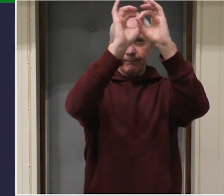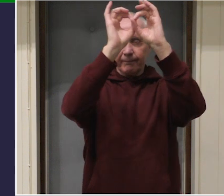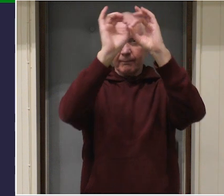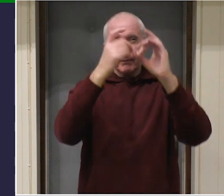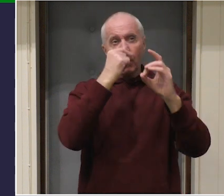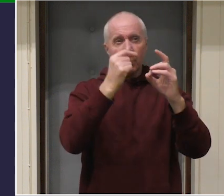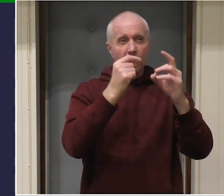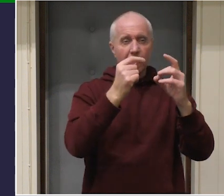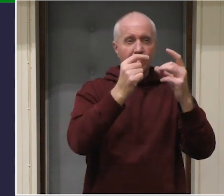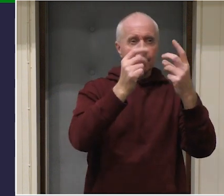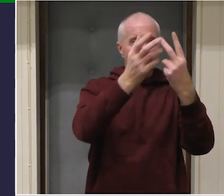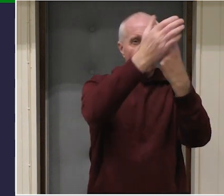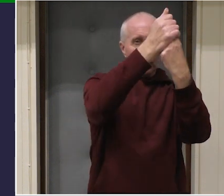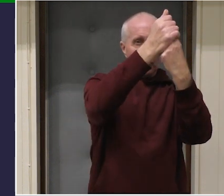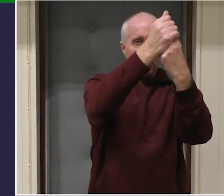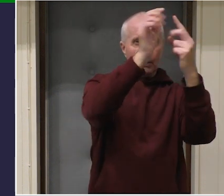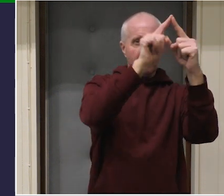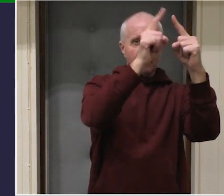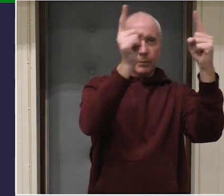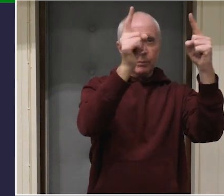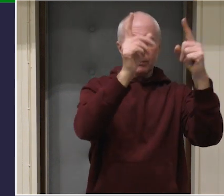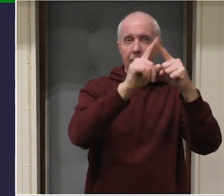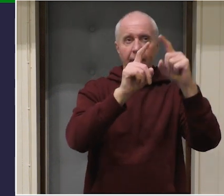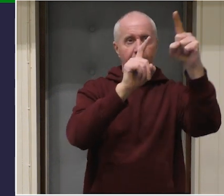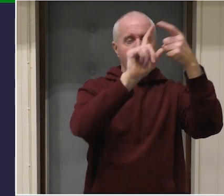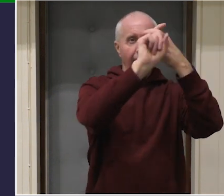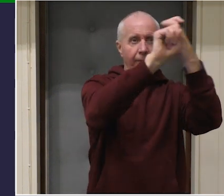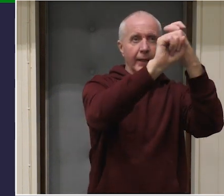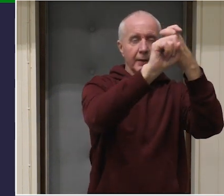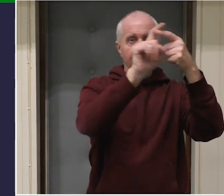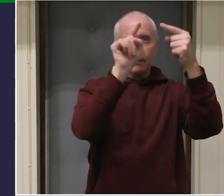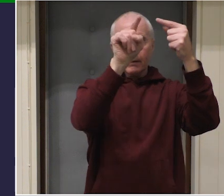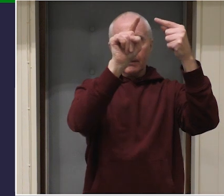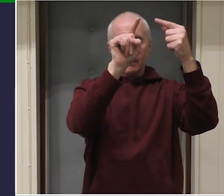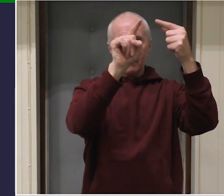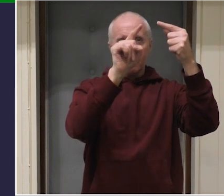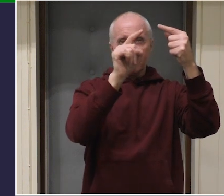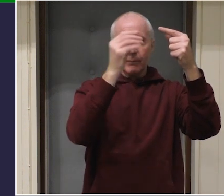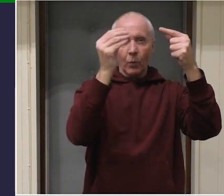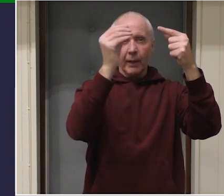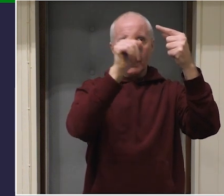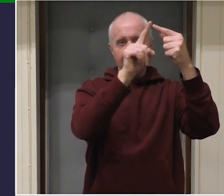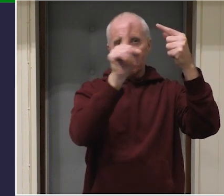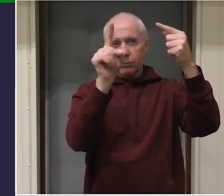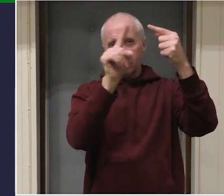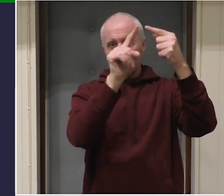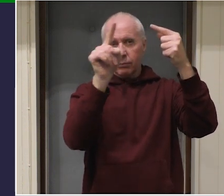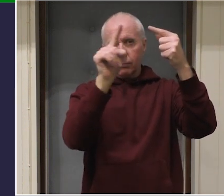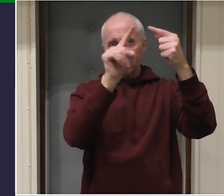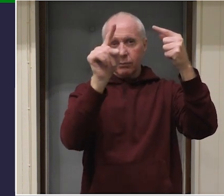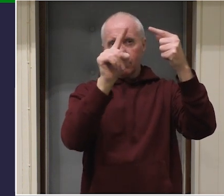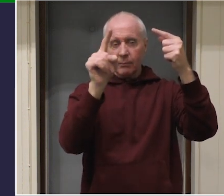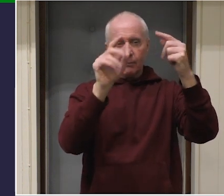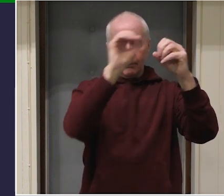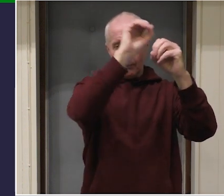stars at very different distances. So if I assume that one's fixed, I can look at this one and try and work out how far away it is from how much it appears to wobble because the Earth is